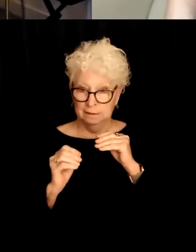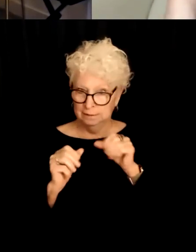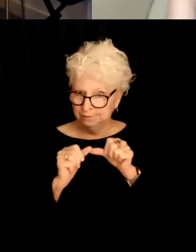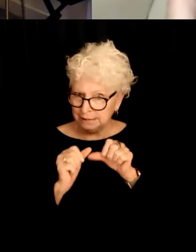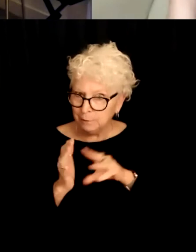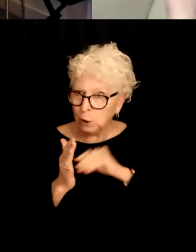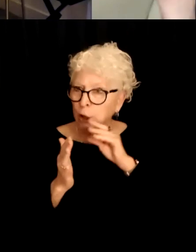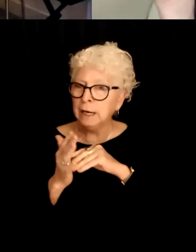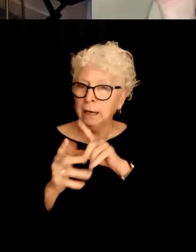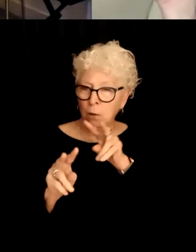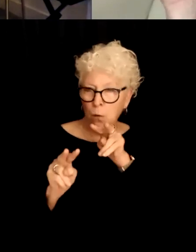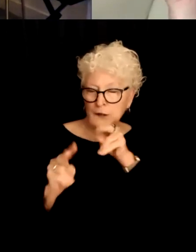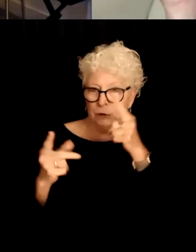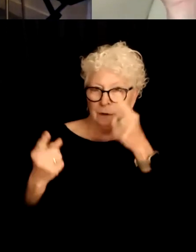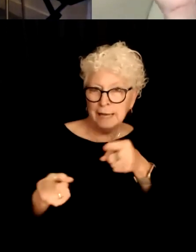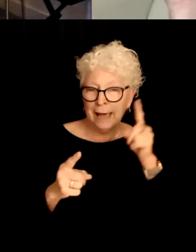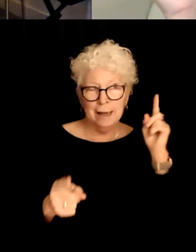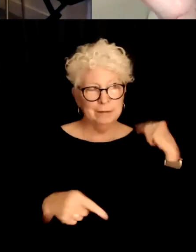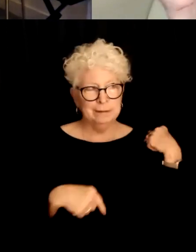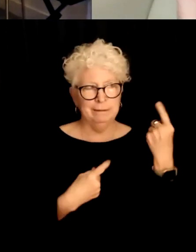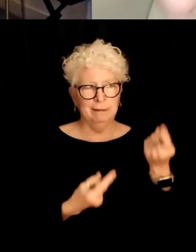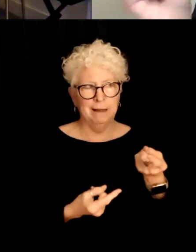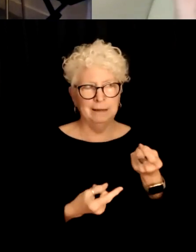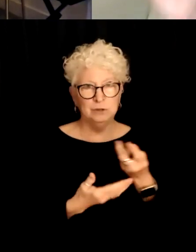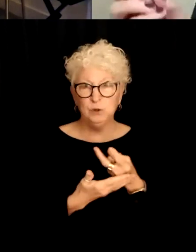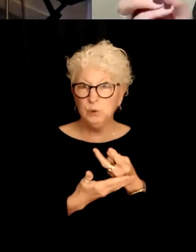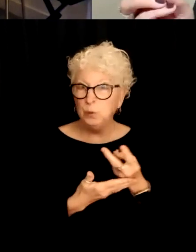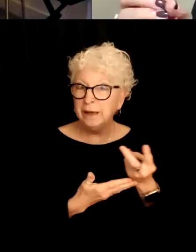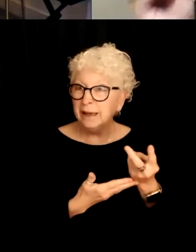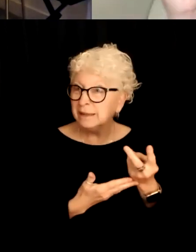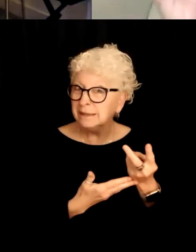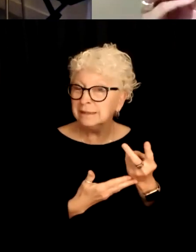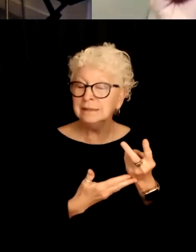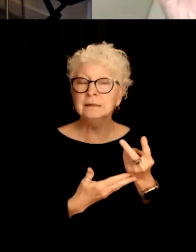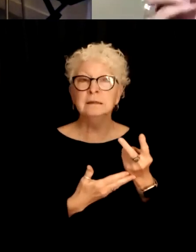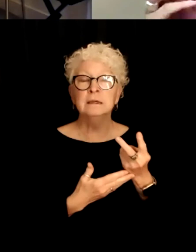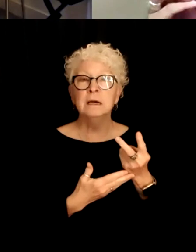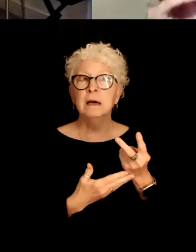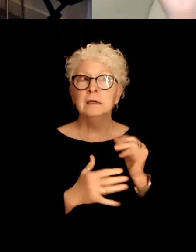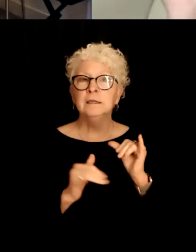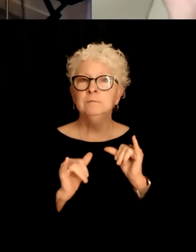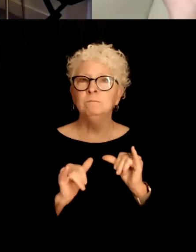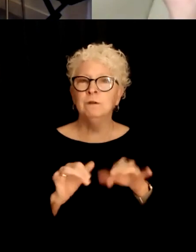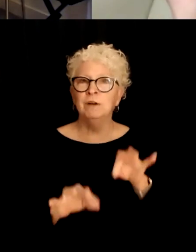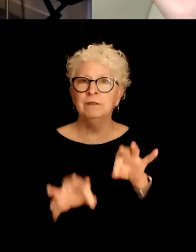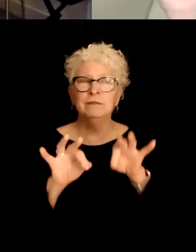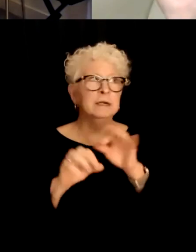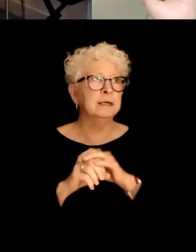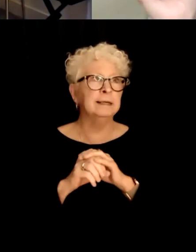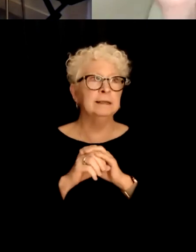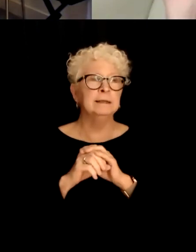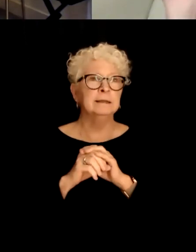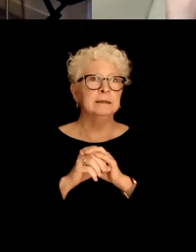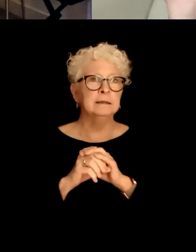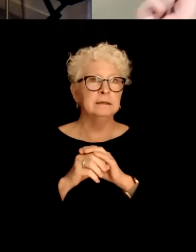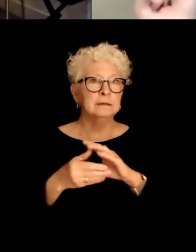watching what has happened in the last even couple of weeks, I want to say that I think you